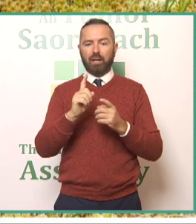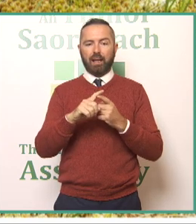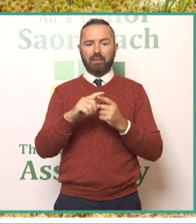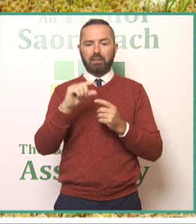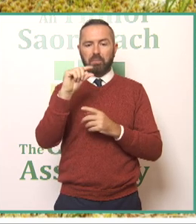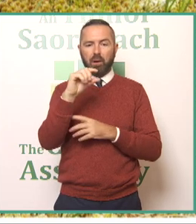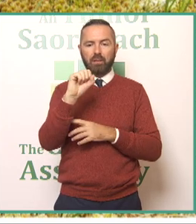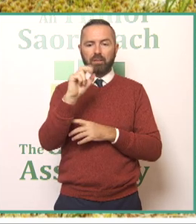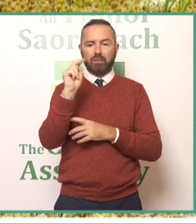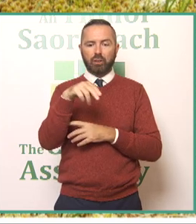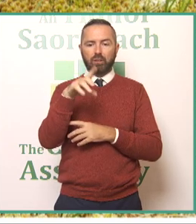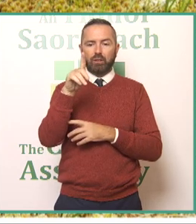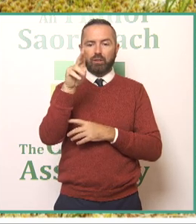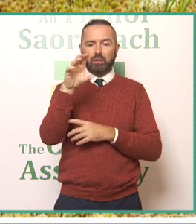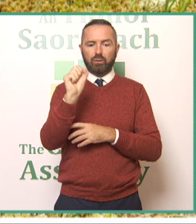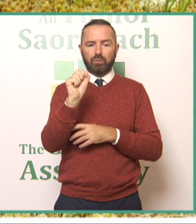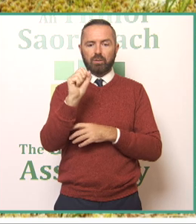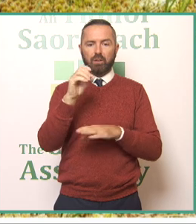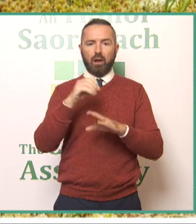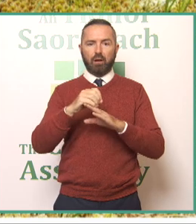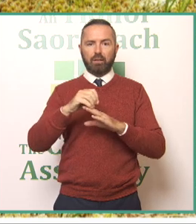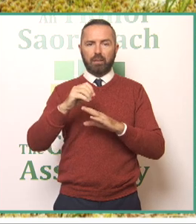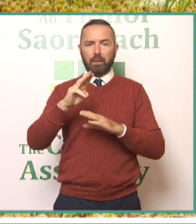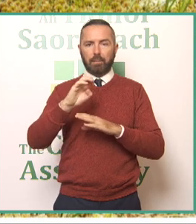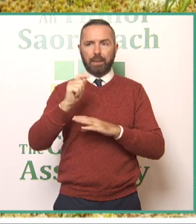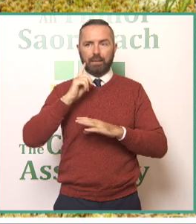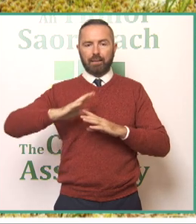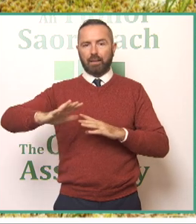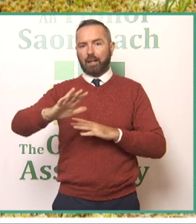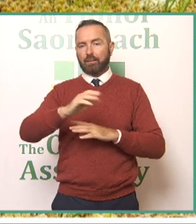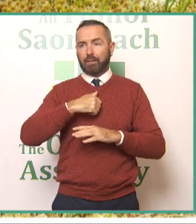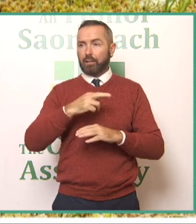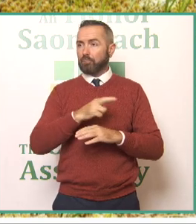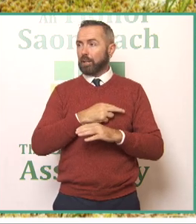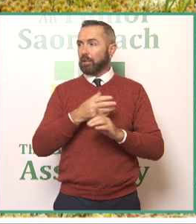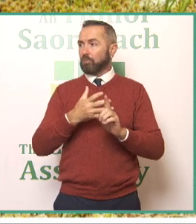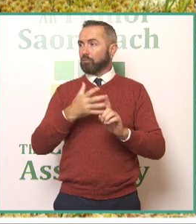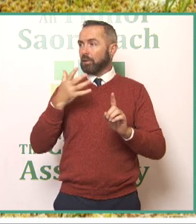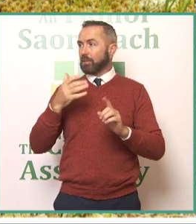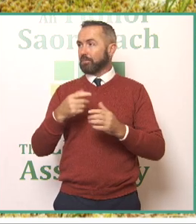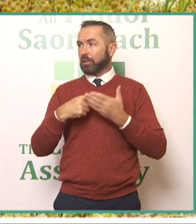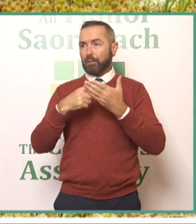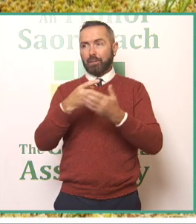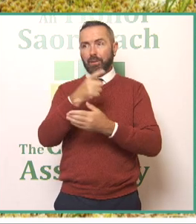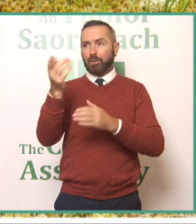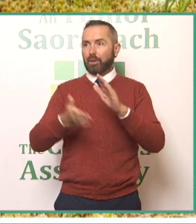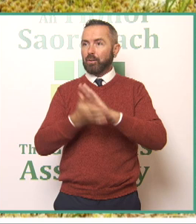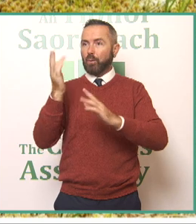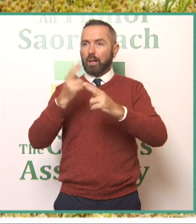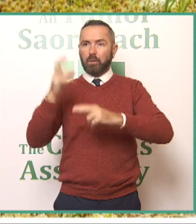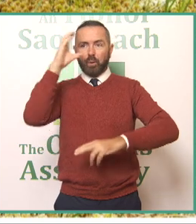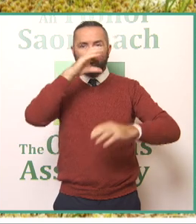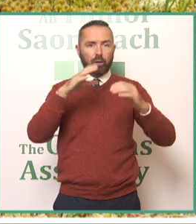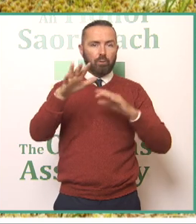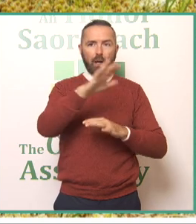sundews that are out on the peatlands. And, you know, really, I would highly recommend for you to get out onto your own local peatland for a walk,